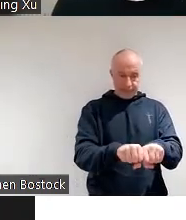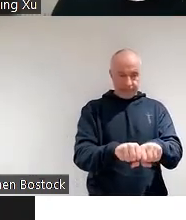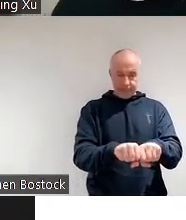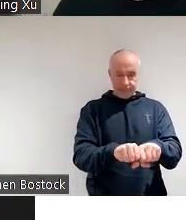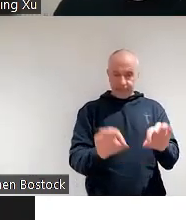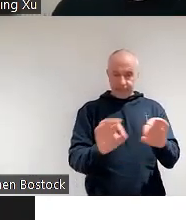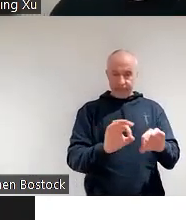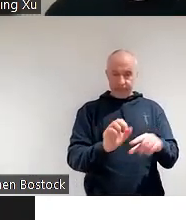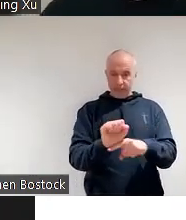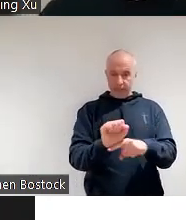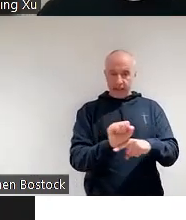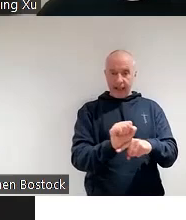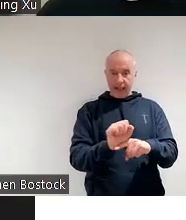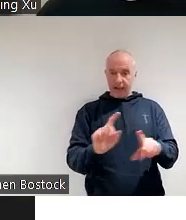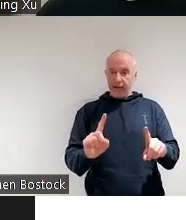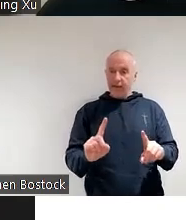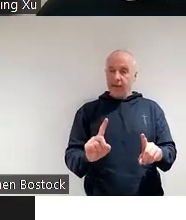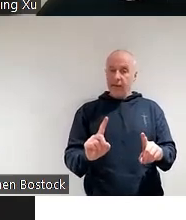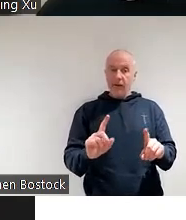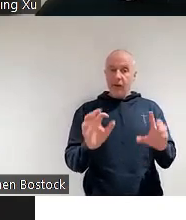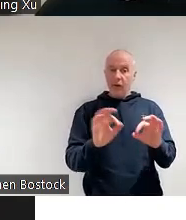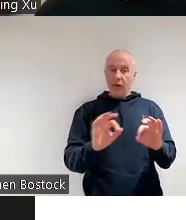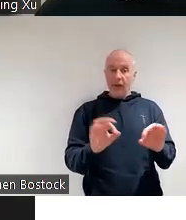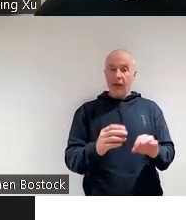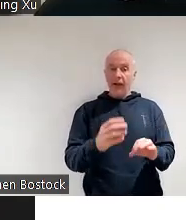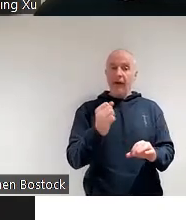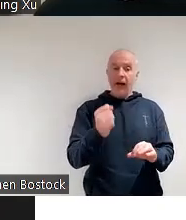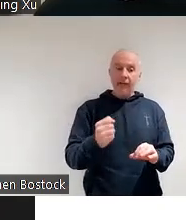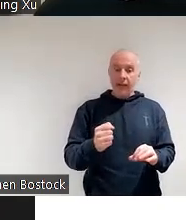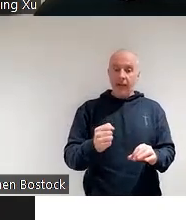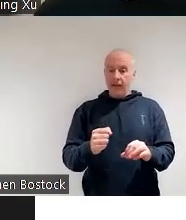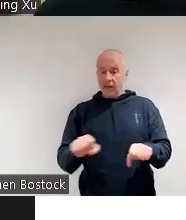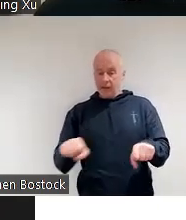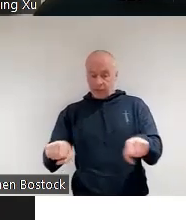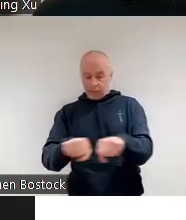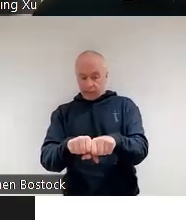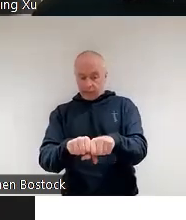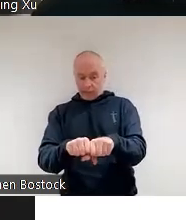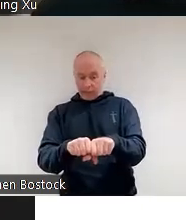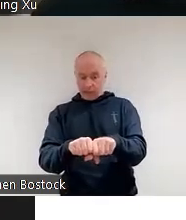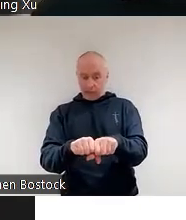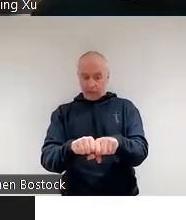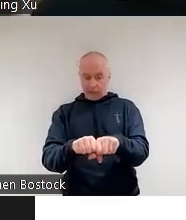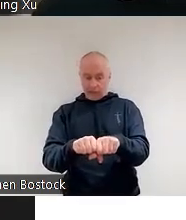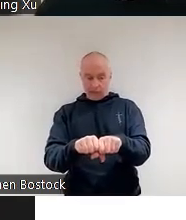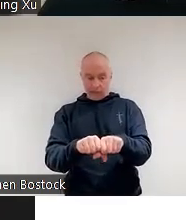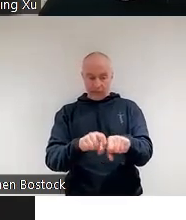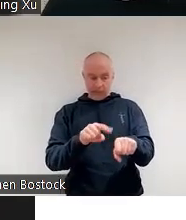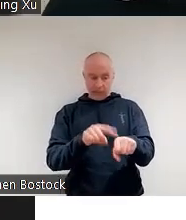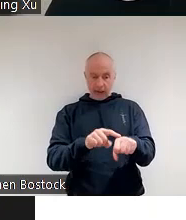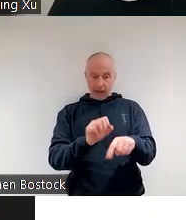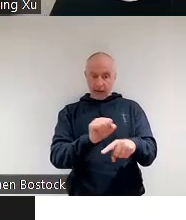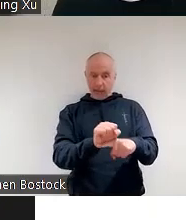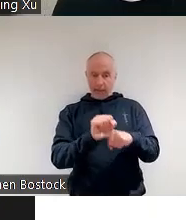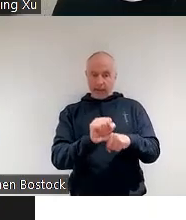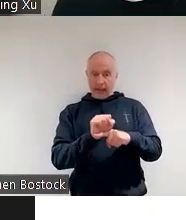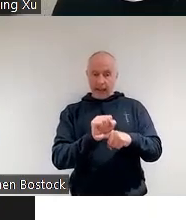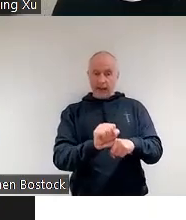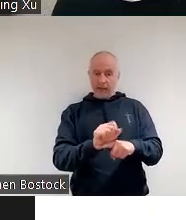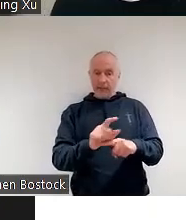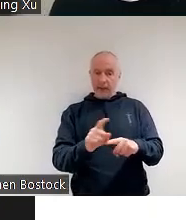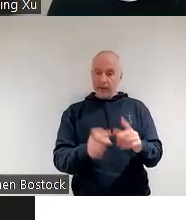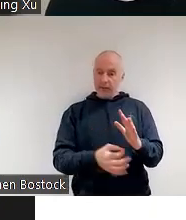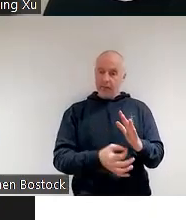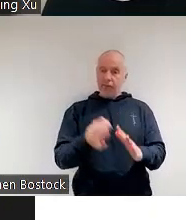protection there. However, if you have that control palette and the shock protection cord, which means that this has increased the safety of